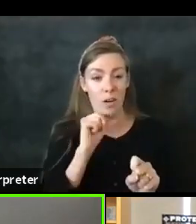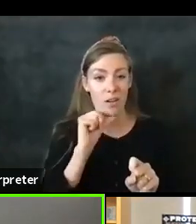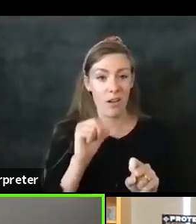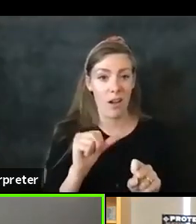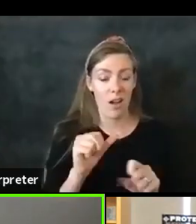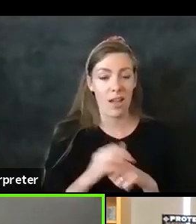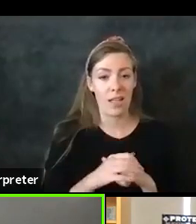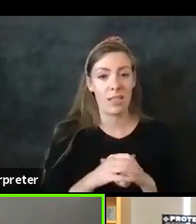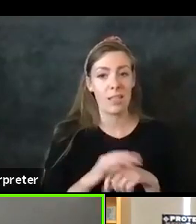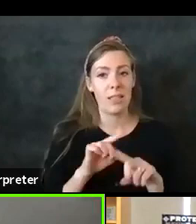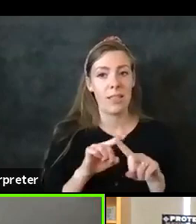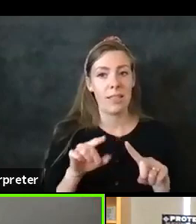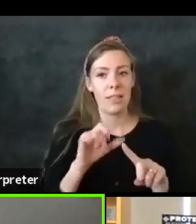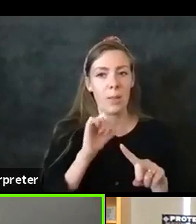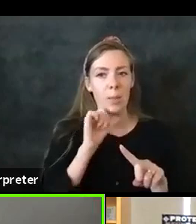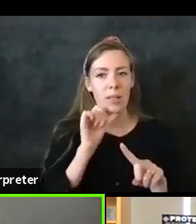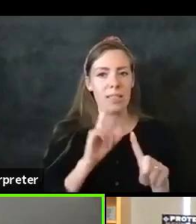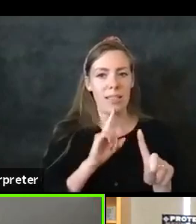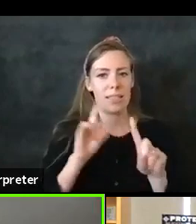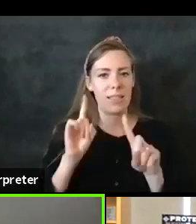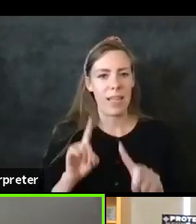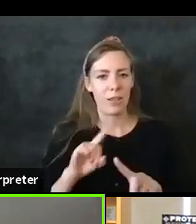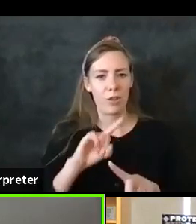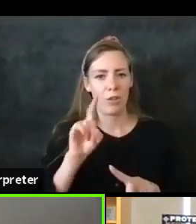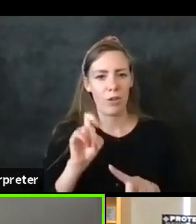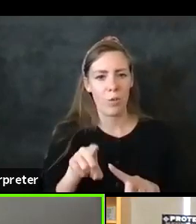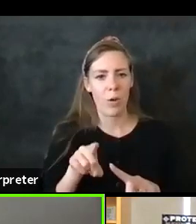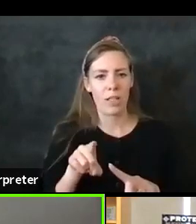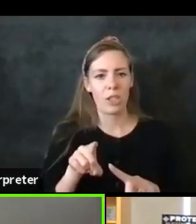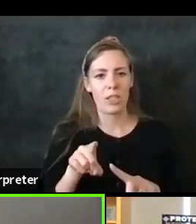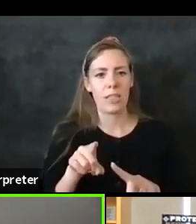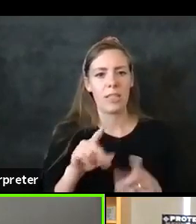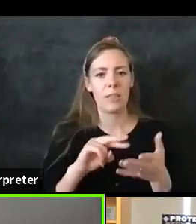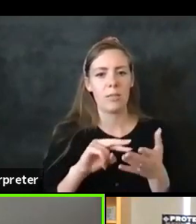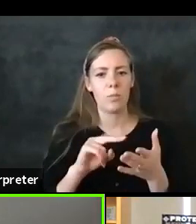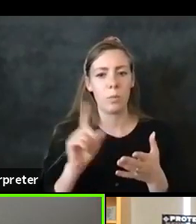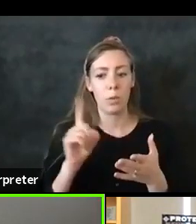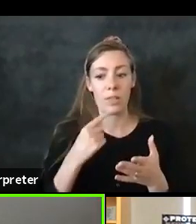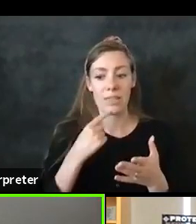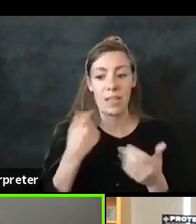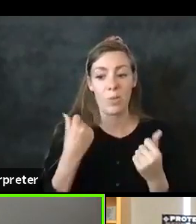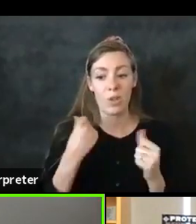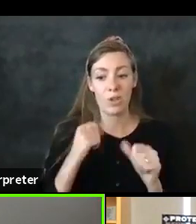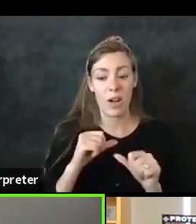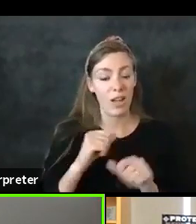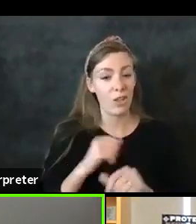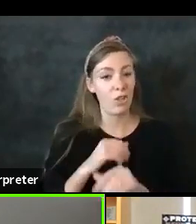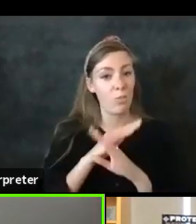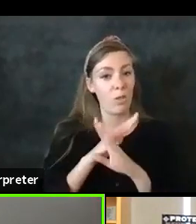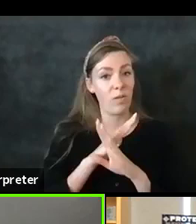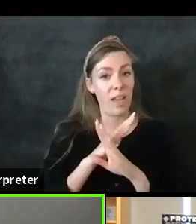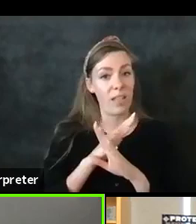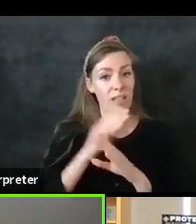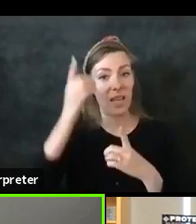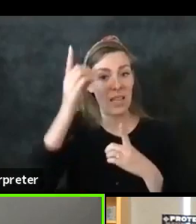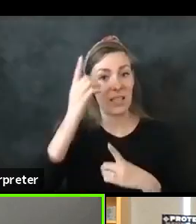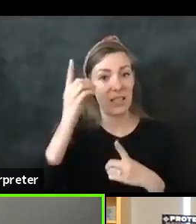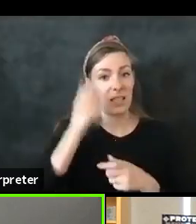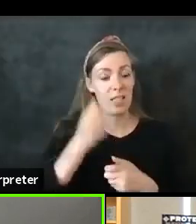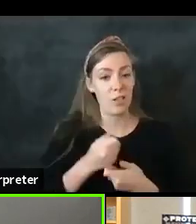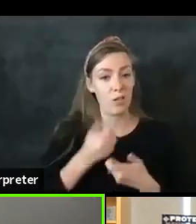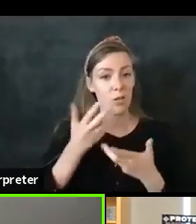the question that what we're really trying to do is prevent a disease that can cause death, and of course even more death